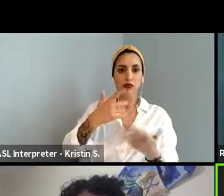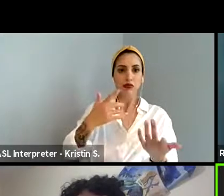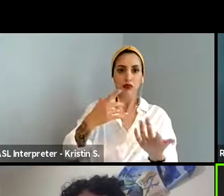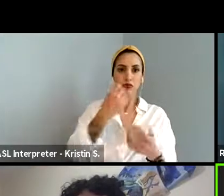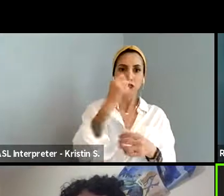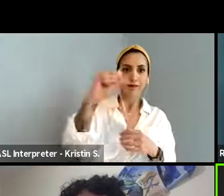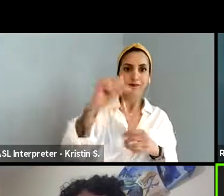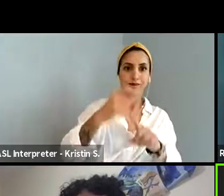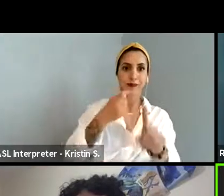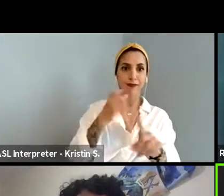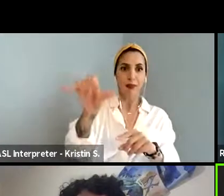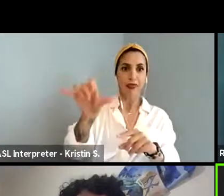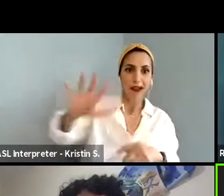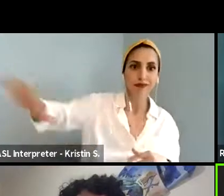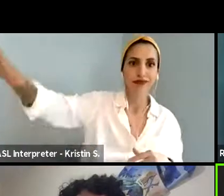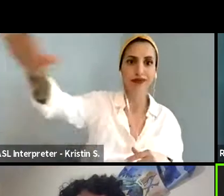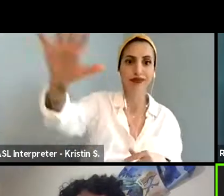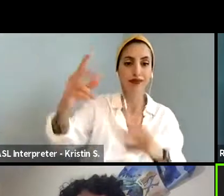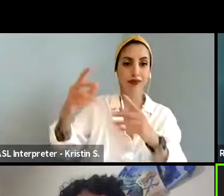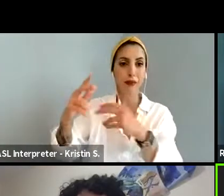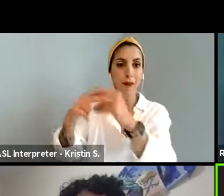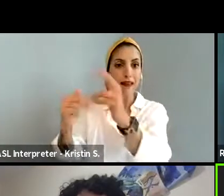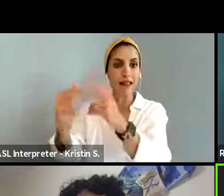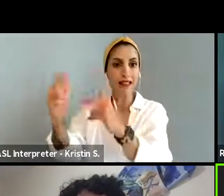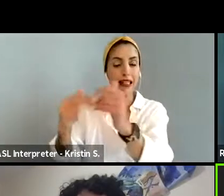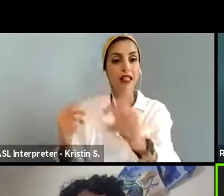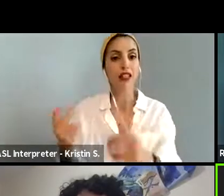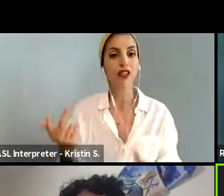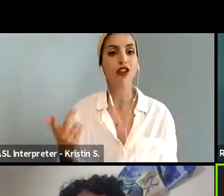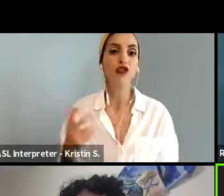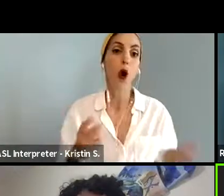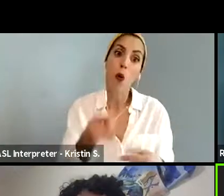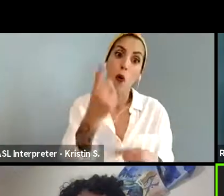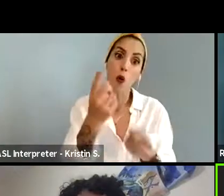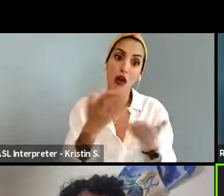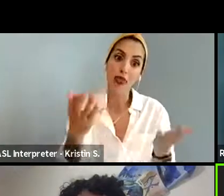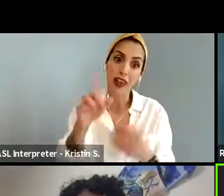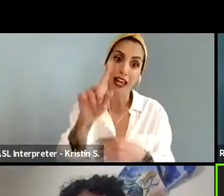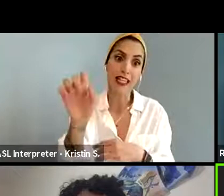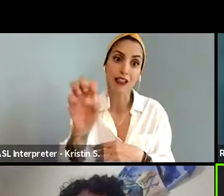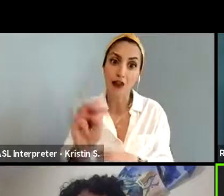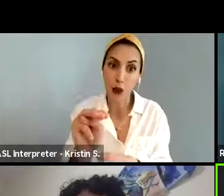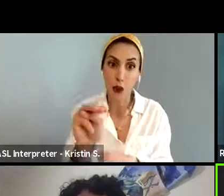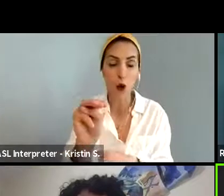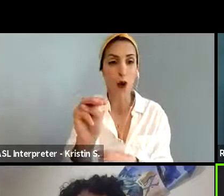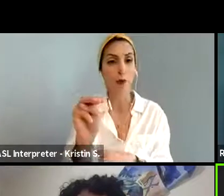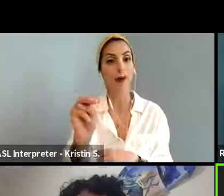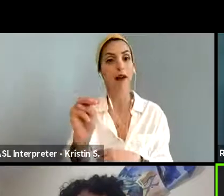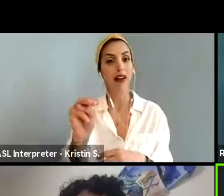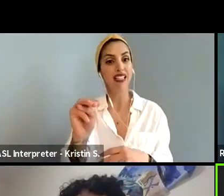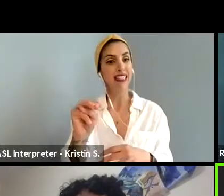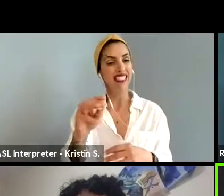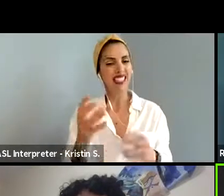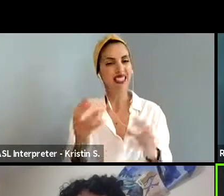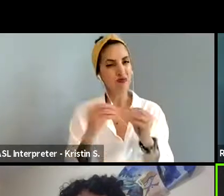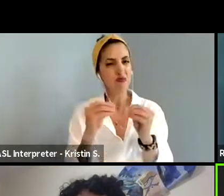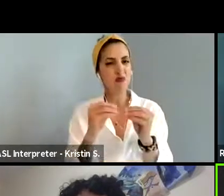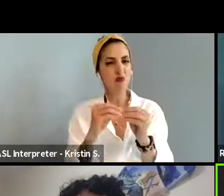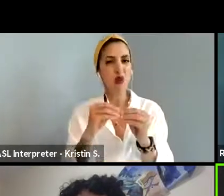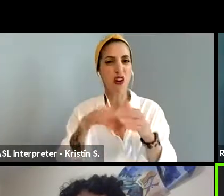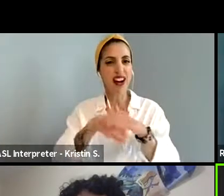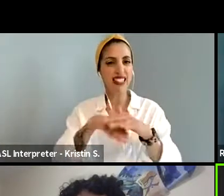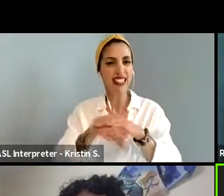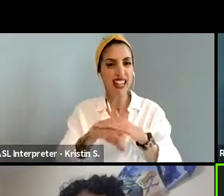of the things that the pandemic did bring about is Zoom. And so now we can make the arts accessible for all.